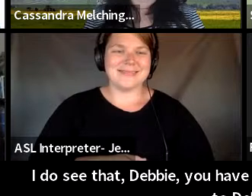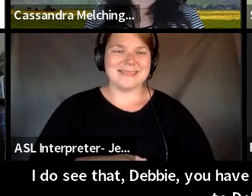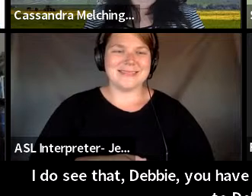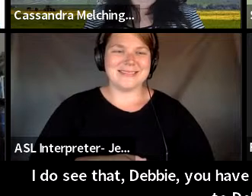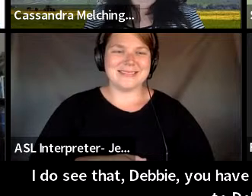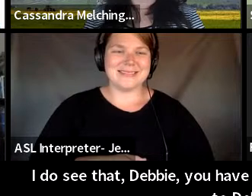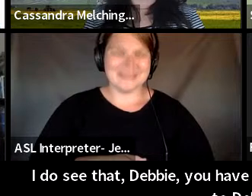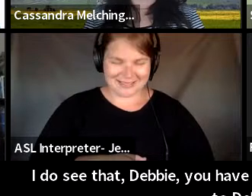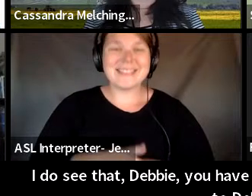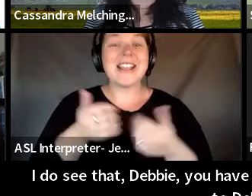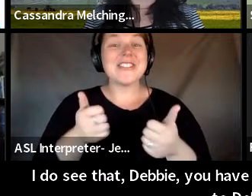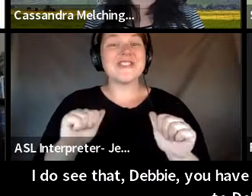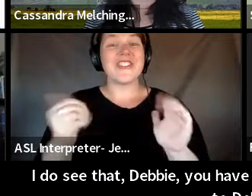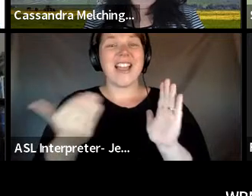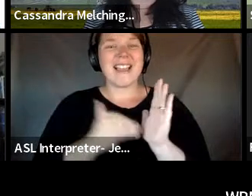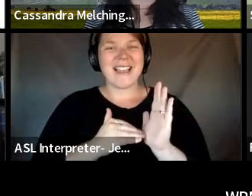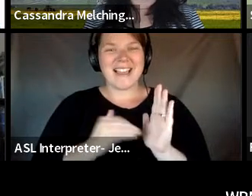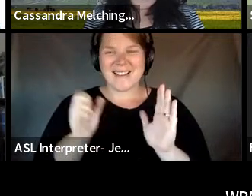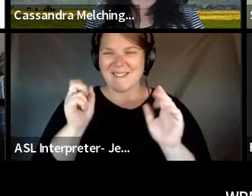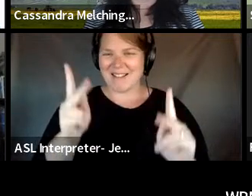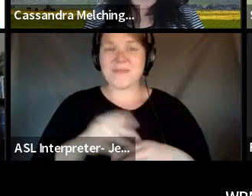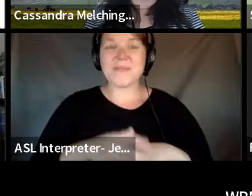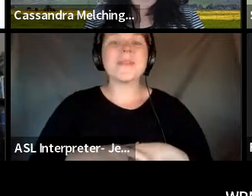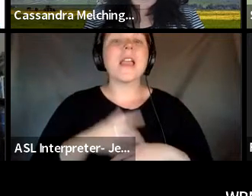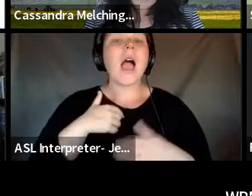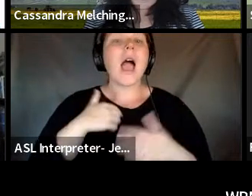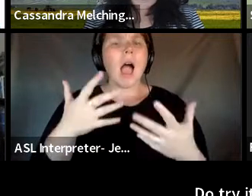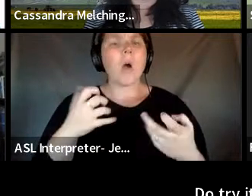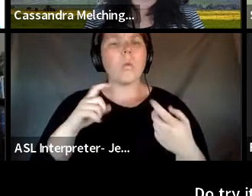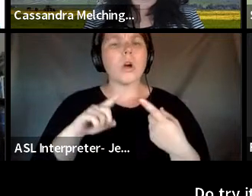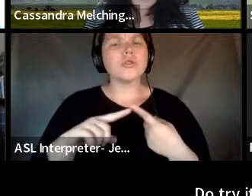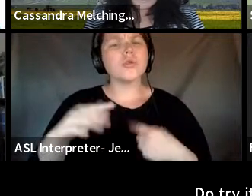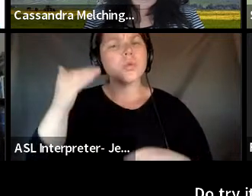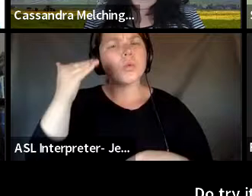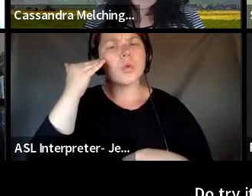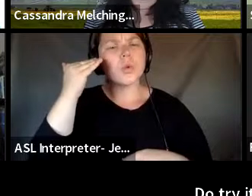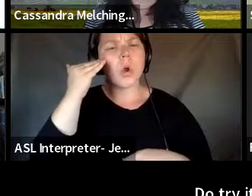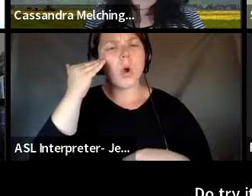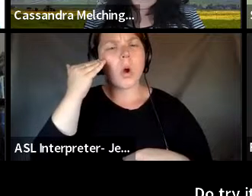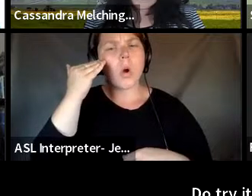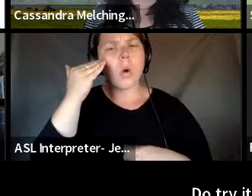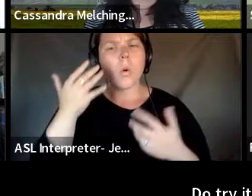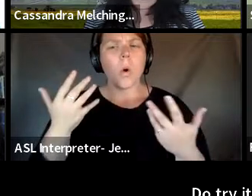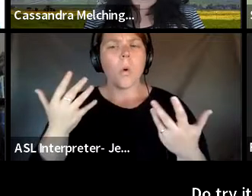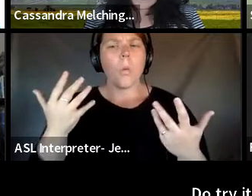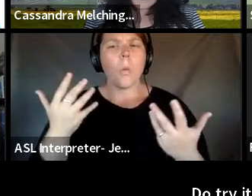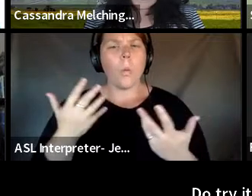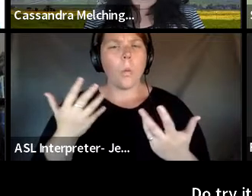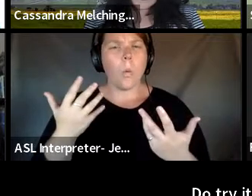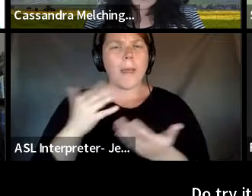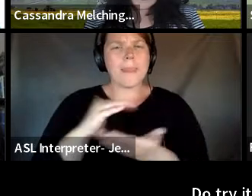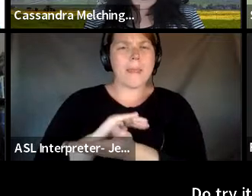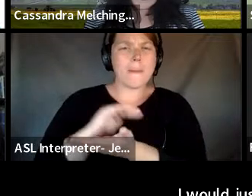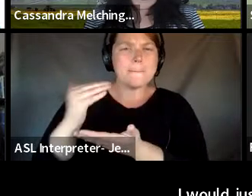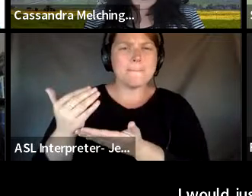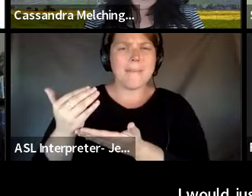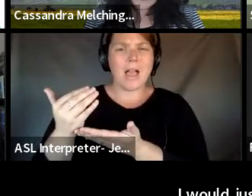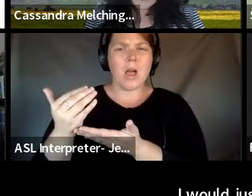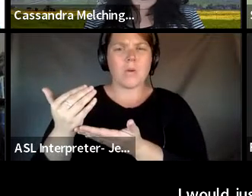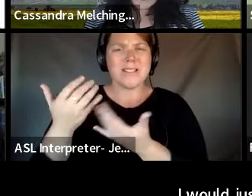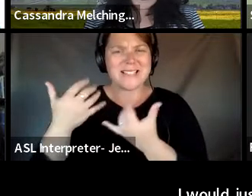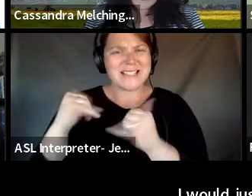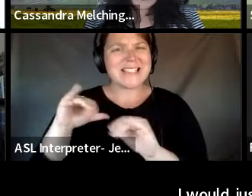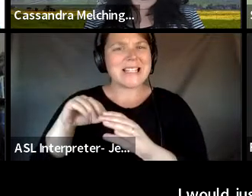Do you try it again, Erin? There you go. I would just like to know what the amount is still in